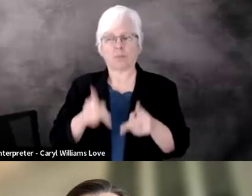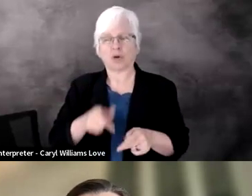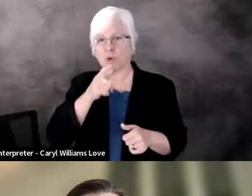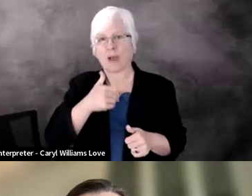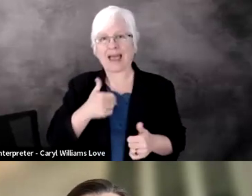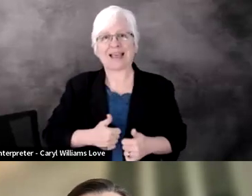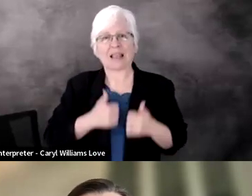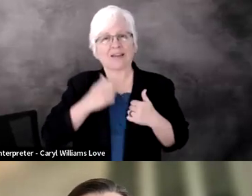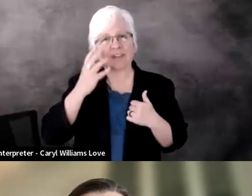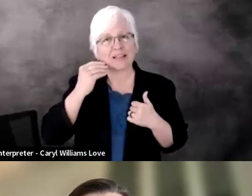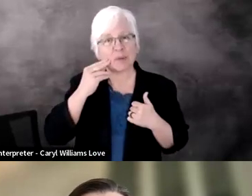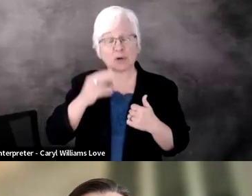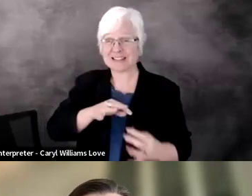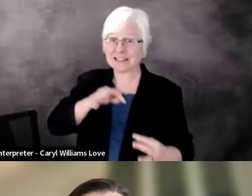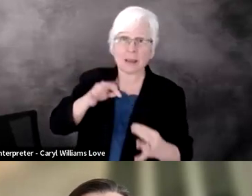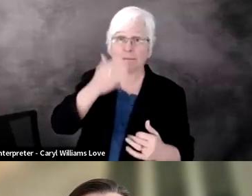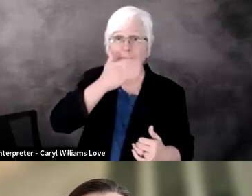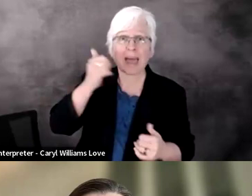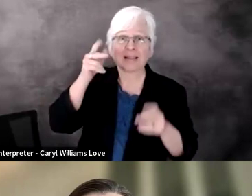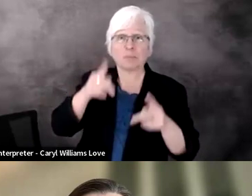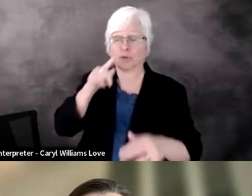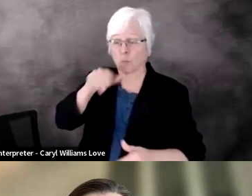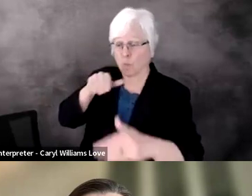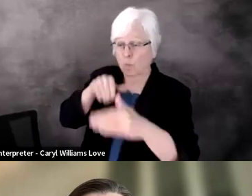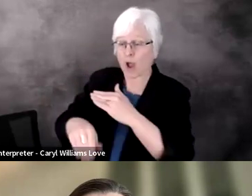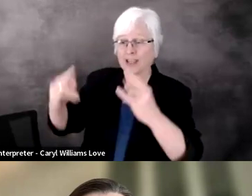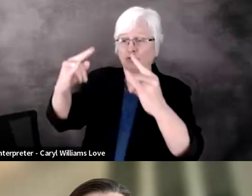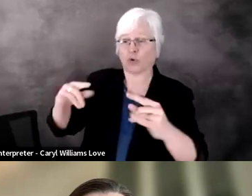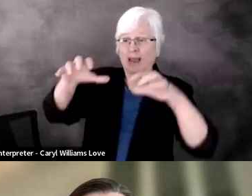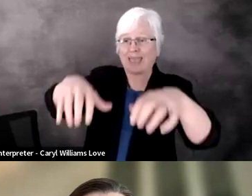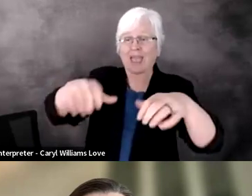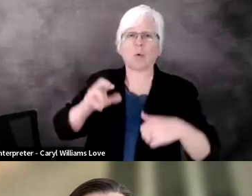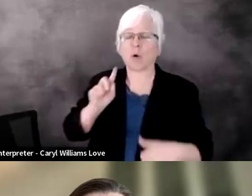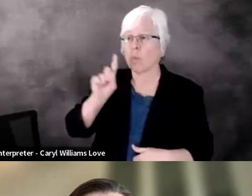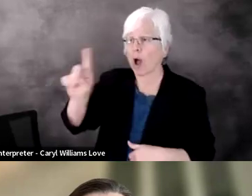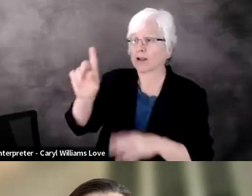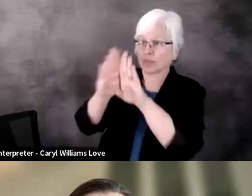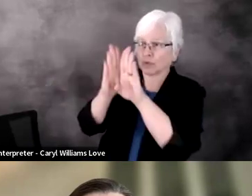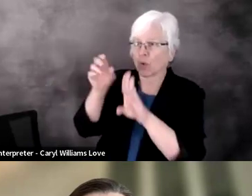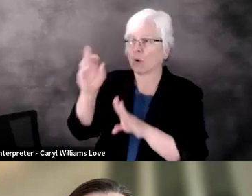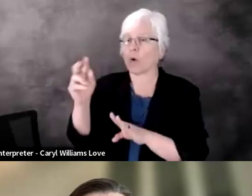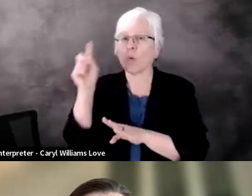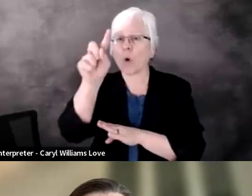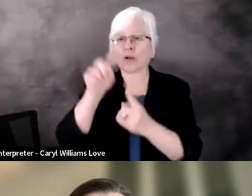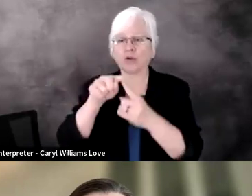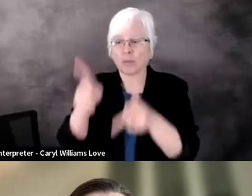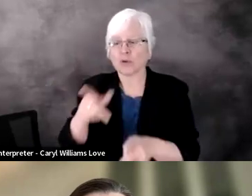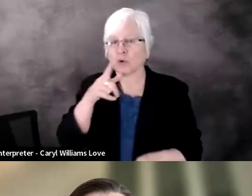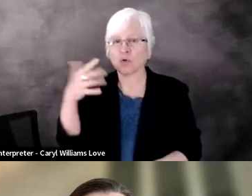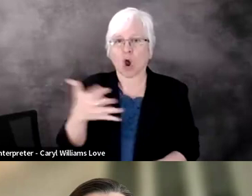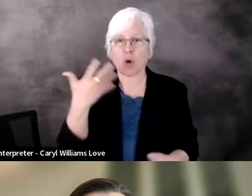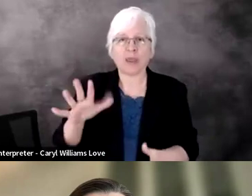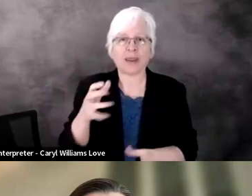a camp, a doorway, walk up to somebody holding a bottle, et cetera, et cetera, et cetera, in those conditions,